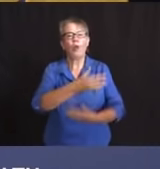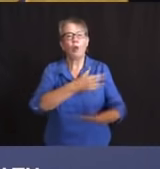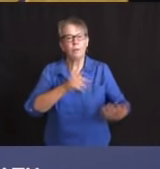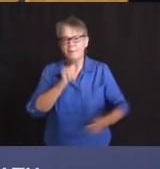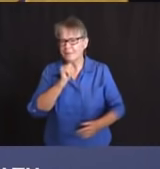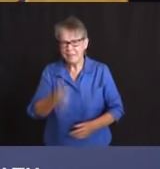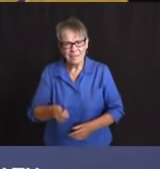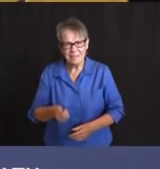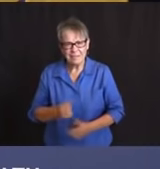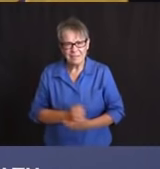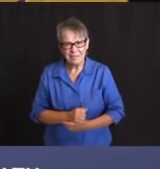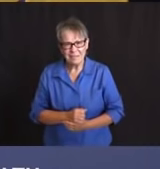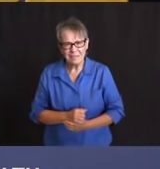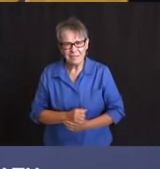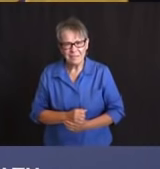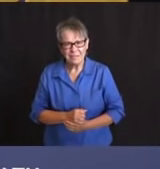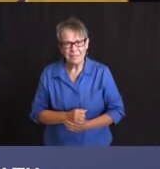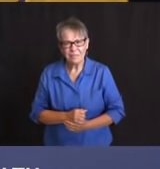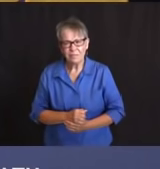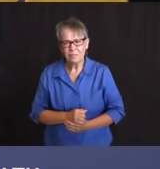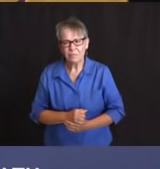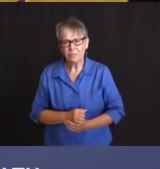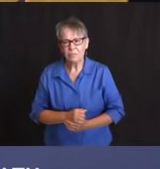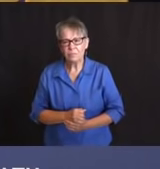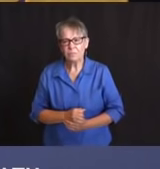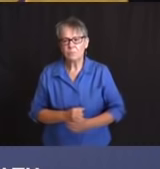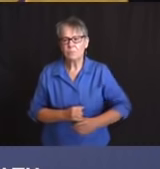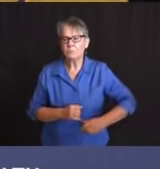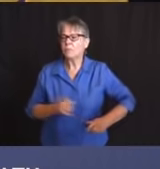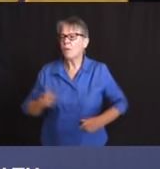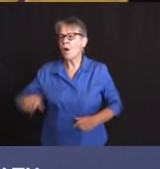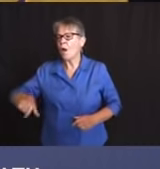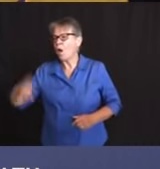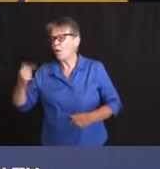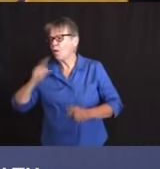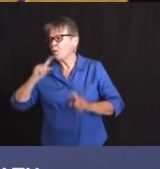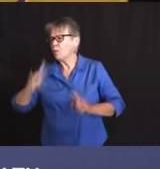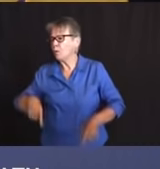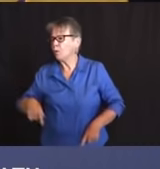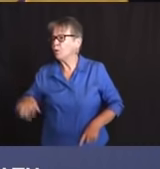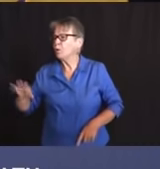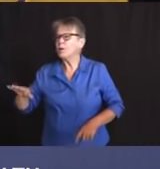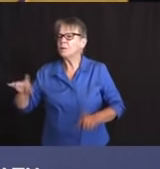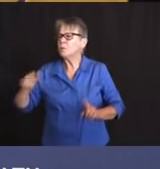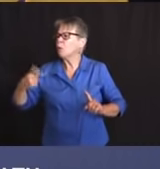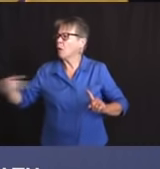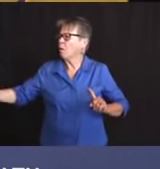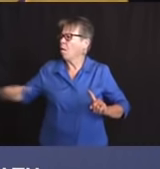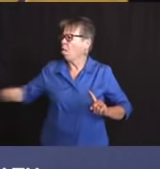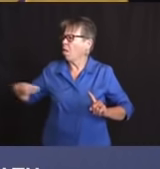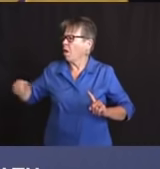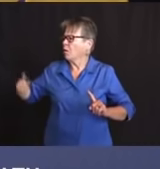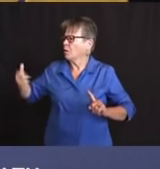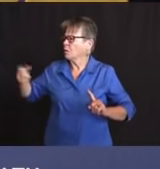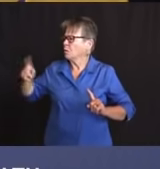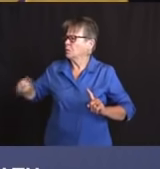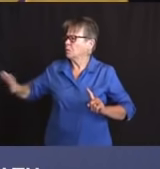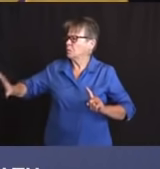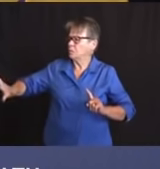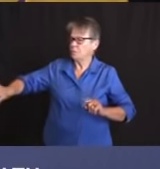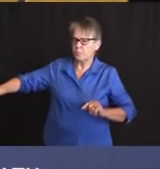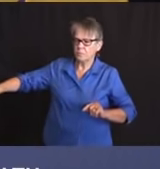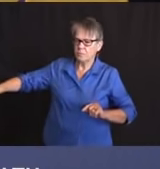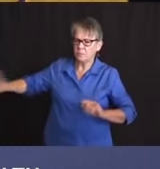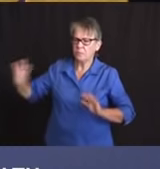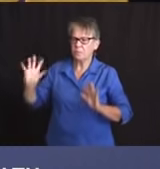I appreciate that. I believe, by the way, it's Daniel Munoz's birthday. Is that correct? So happy birthday, Daniel. Does anyone have any questions from Daniel? No, I do Okay. not.